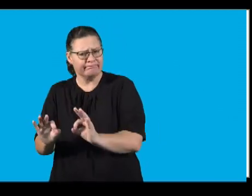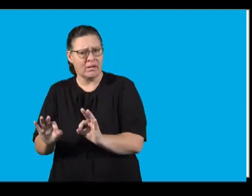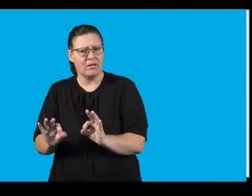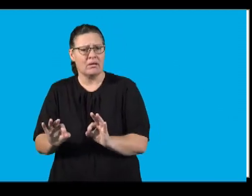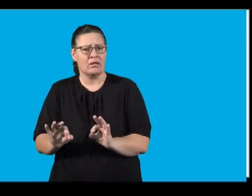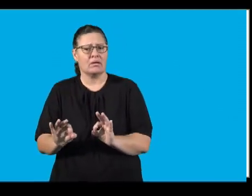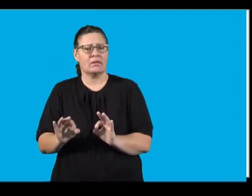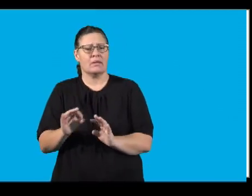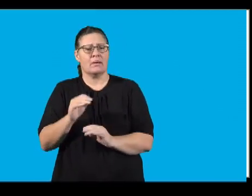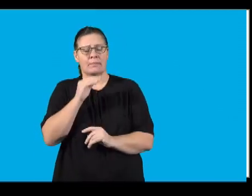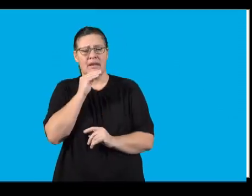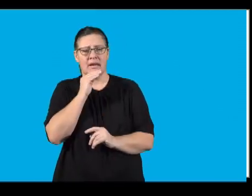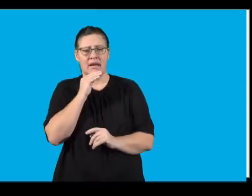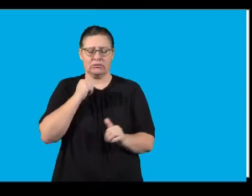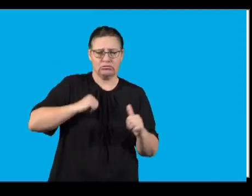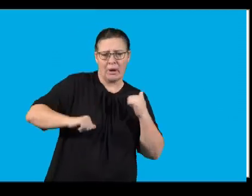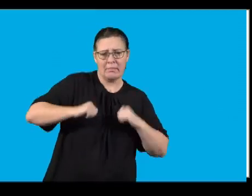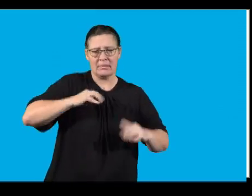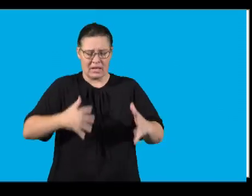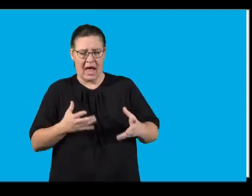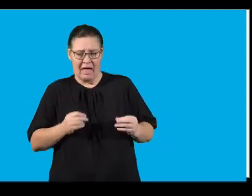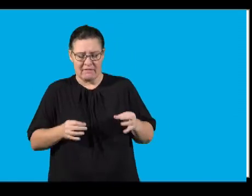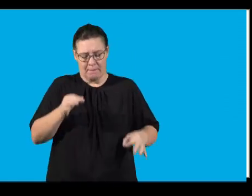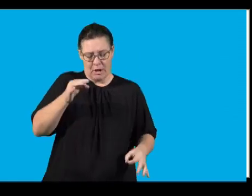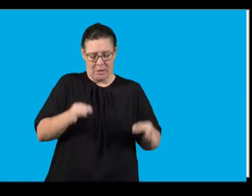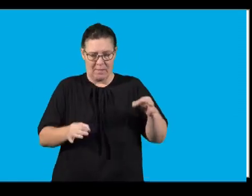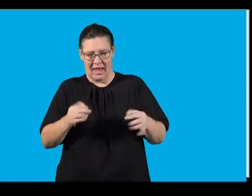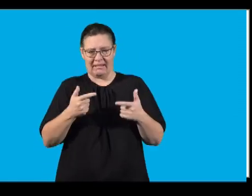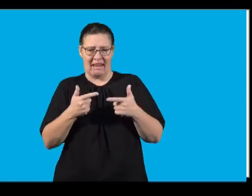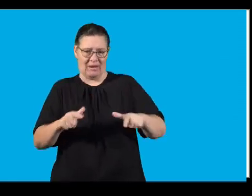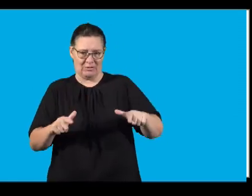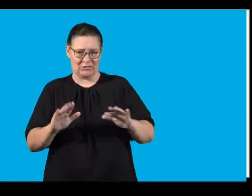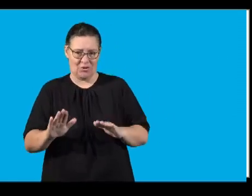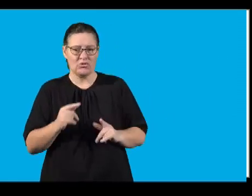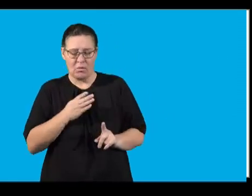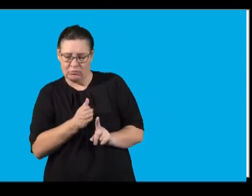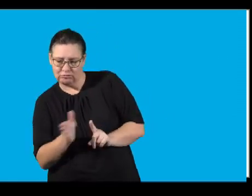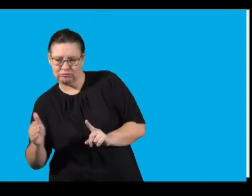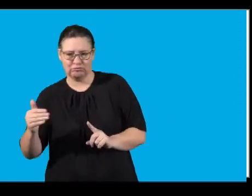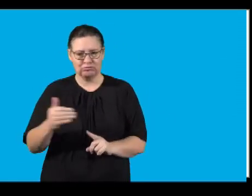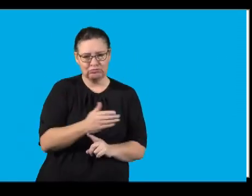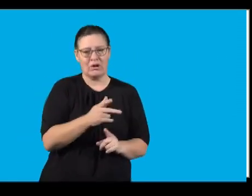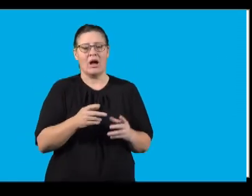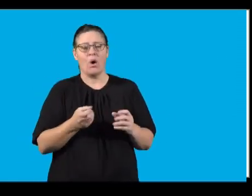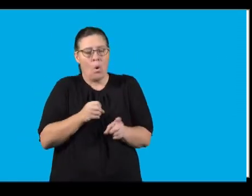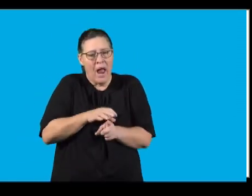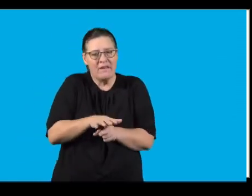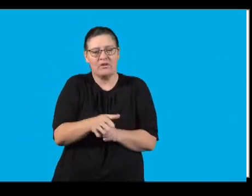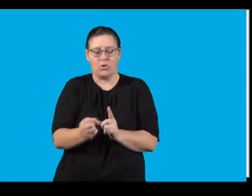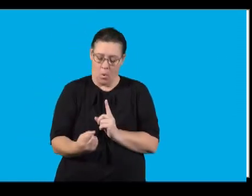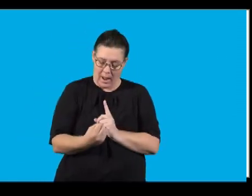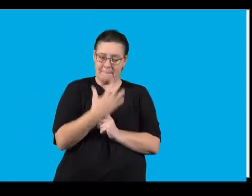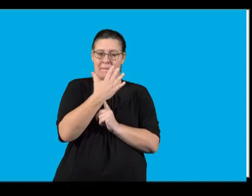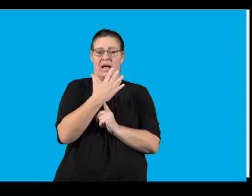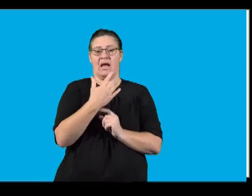you have, the dramatist has a desired outcome of where this novel needs to go or how it wants to impact the